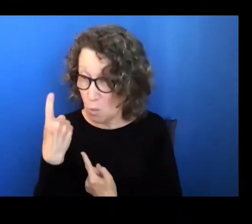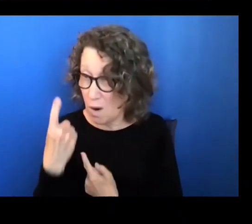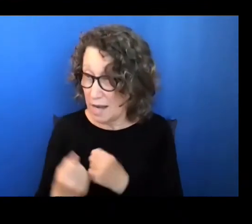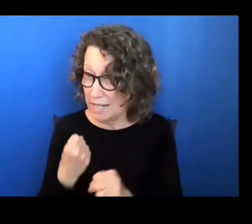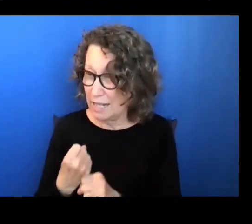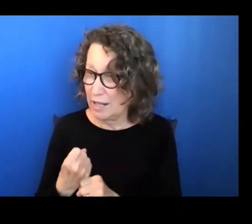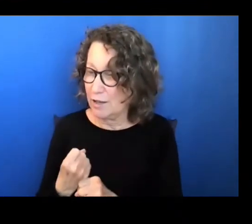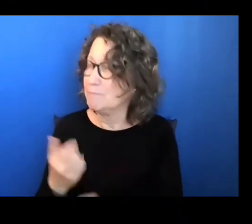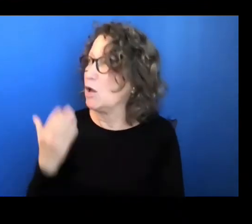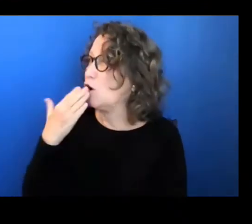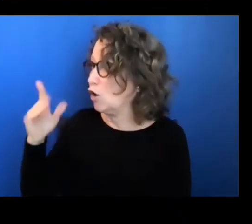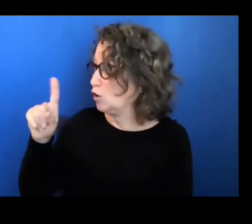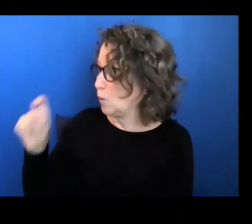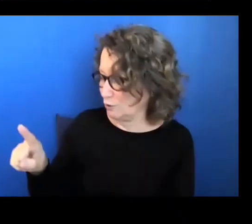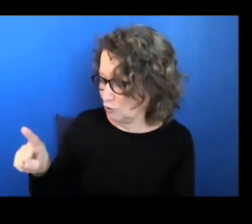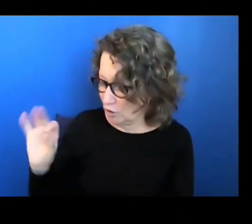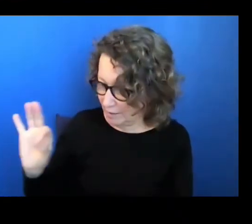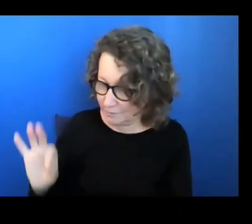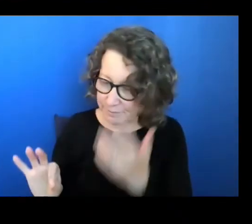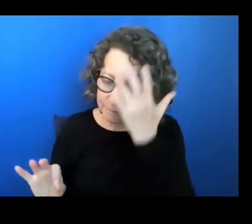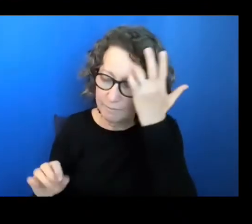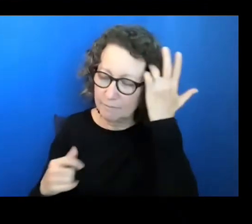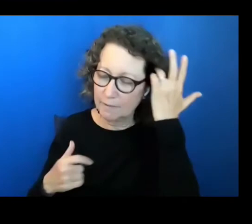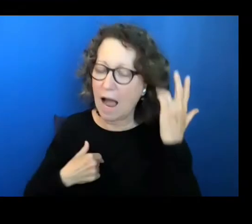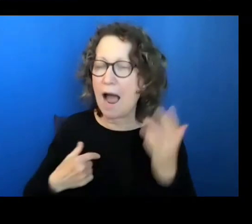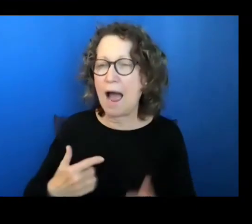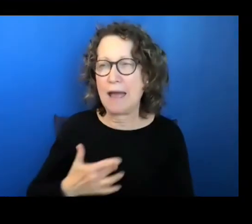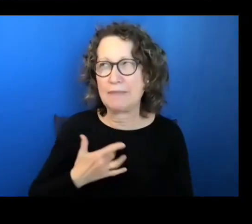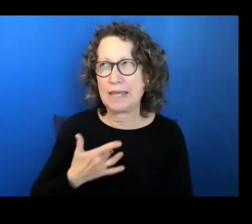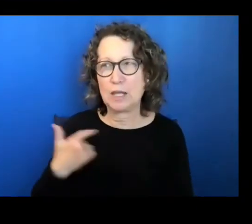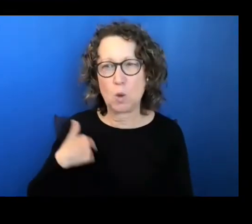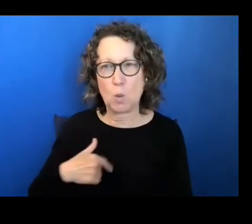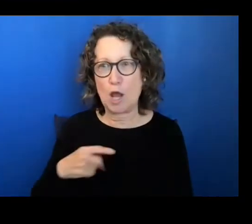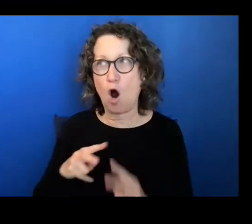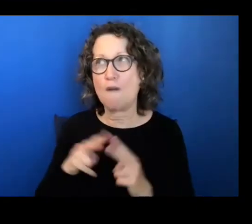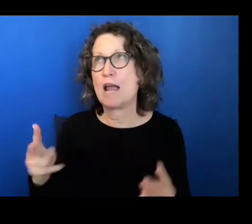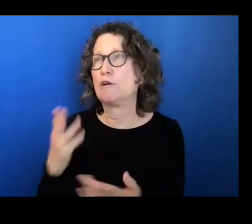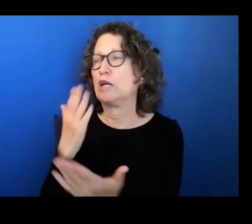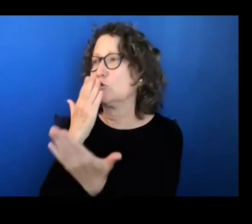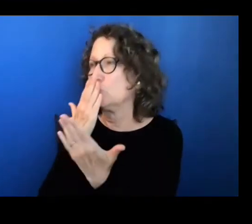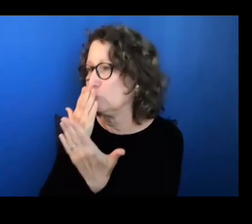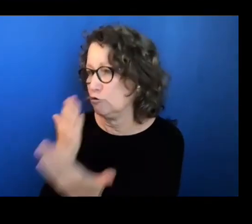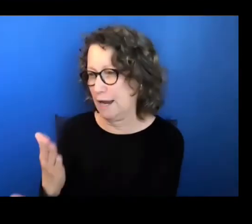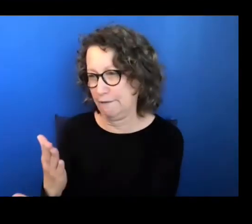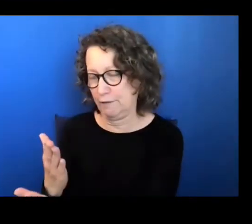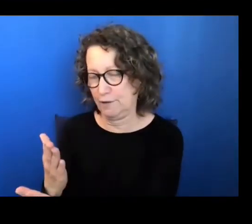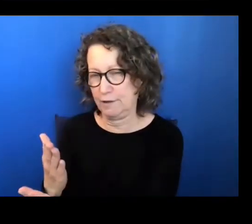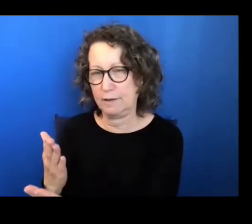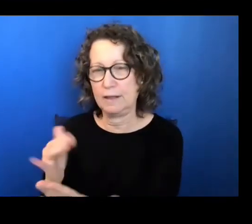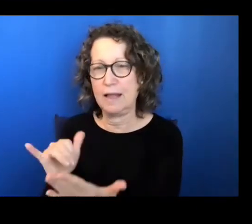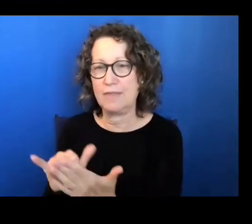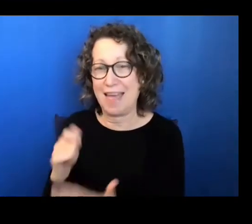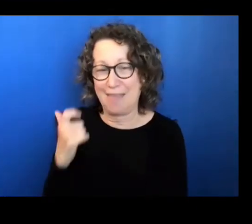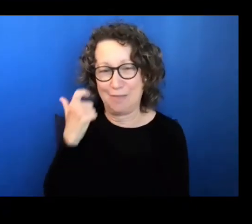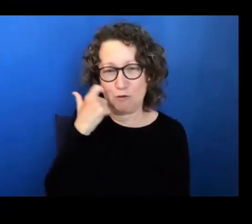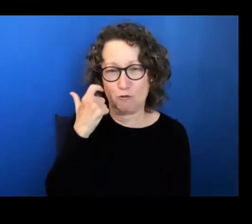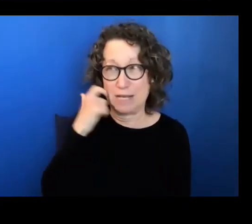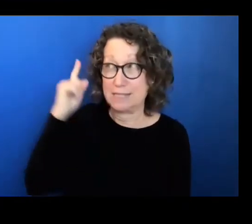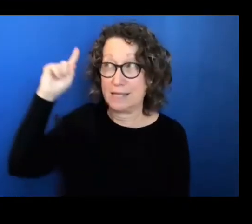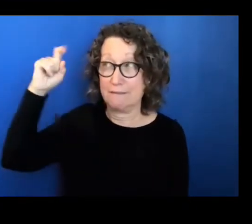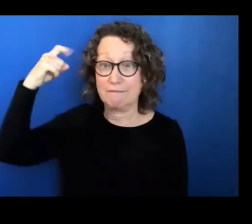Great question, Fabiola. I think that we are very, very grateful that the recent